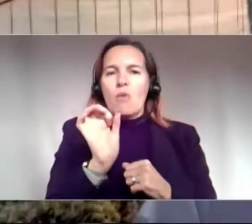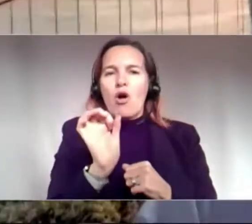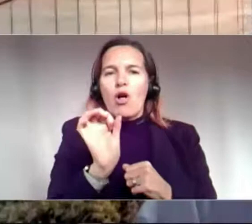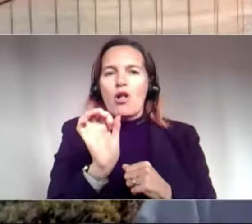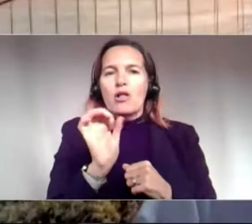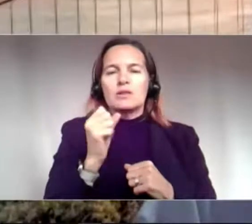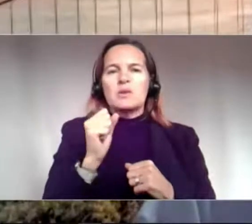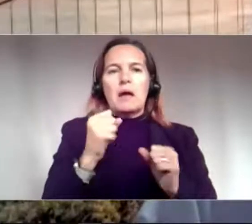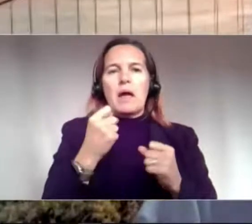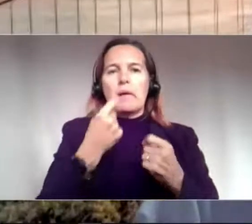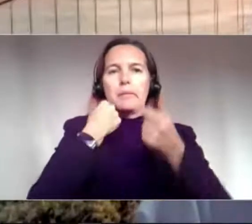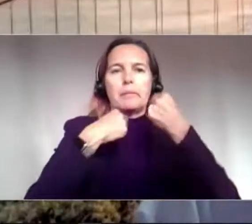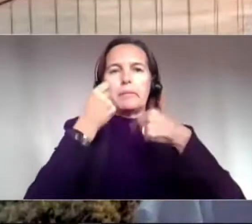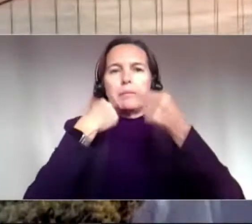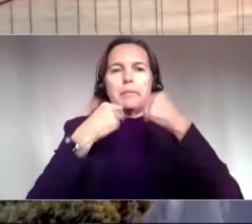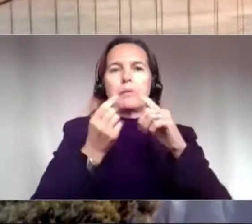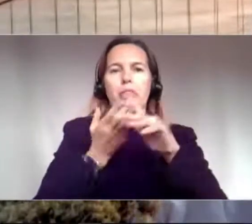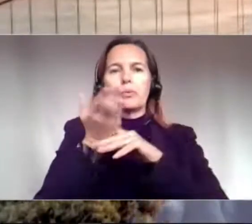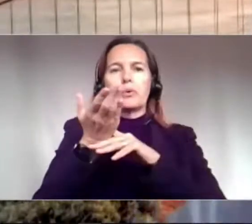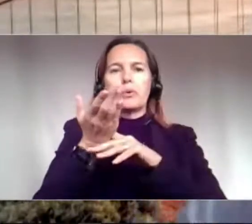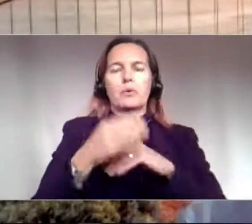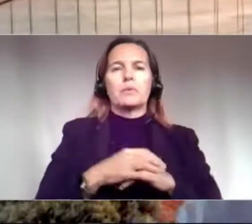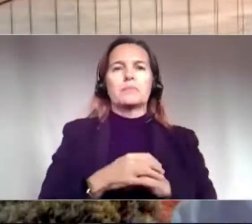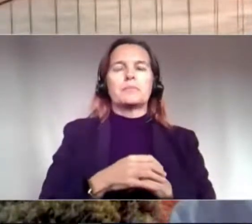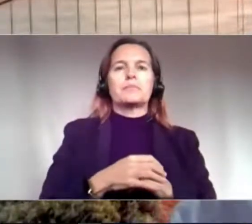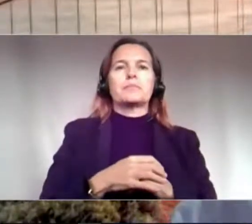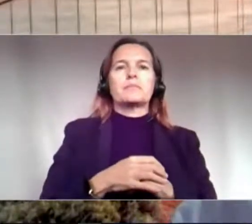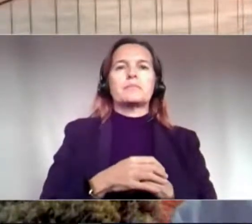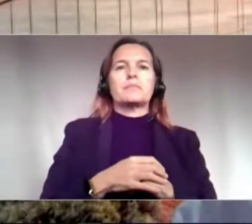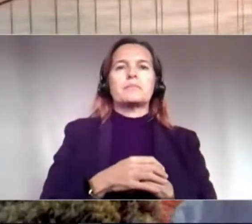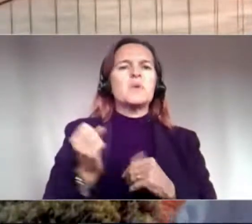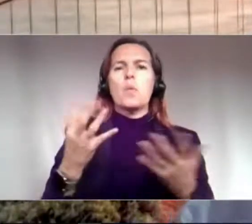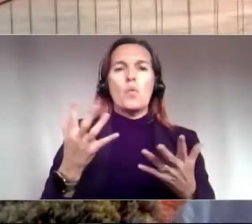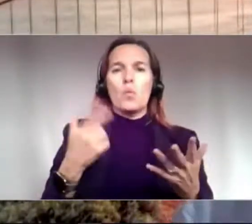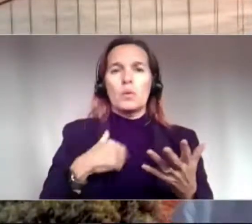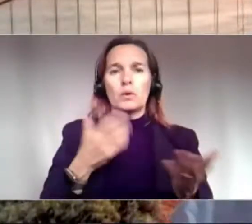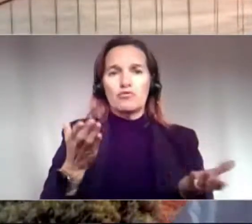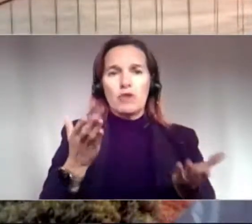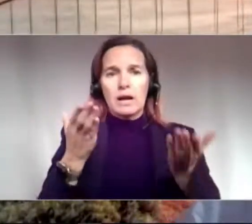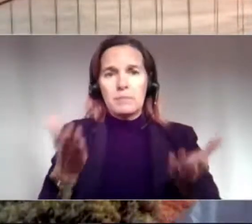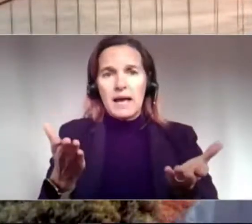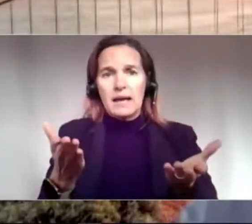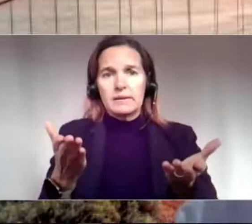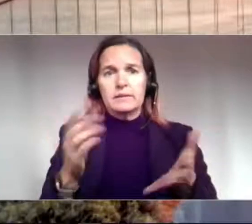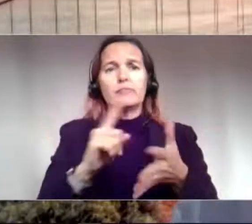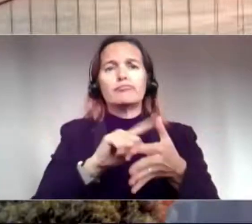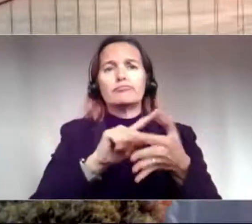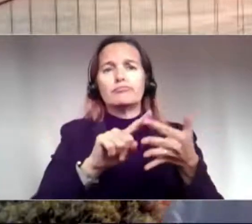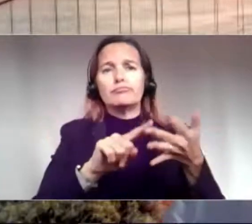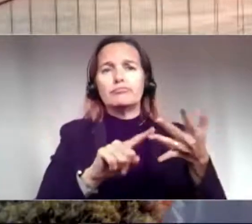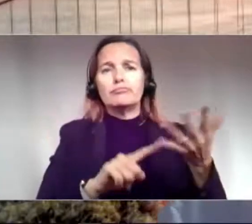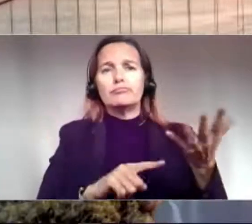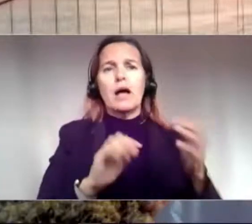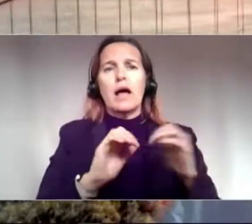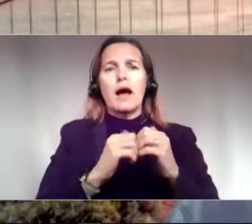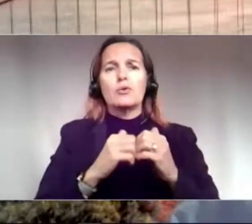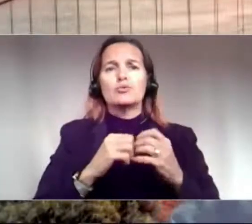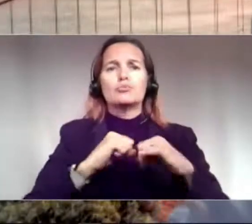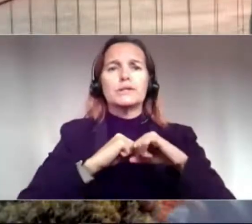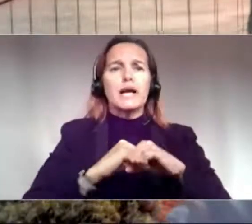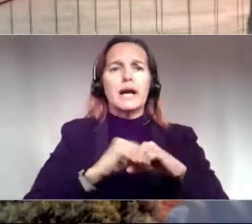Therefore, the Air Quality Management District recommends these general precautions to protect your health during a smoke